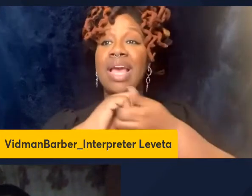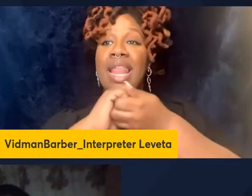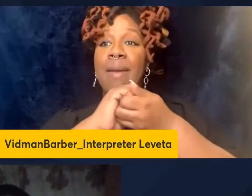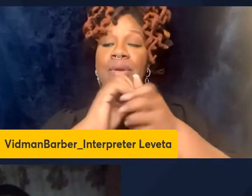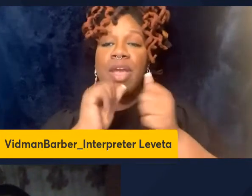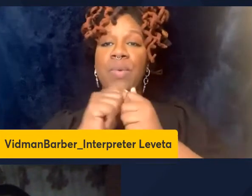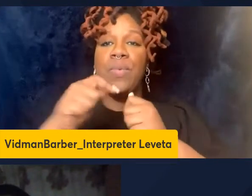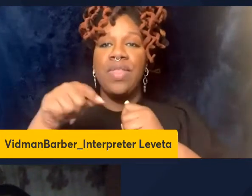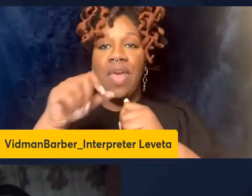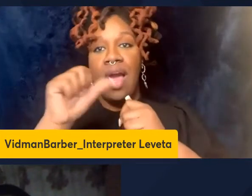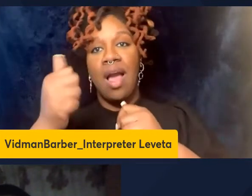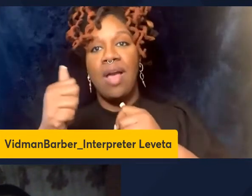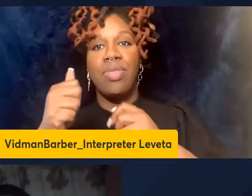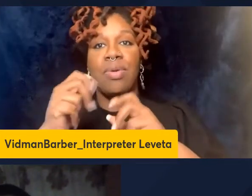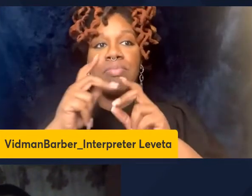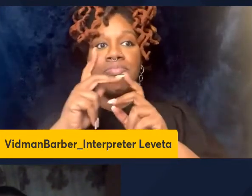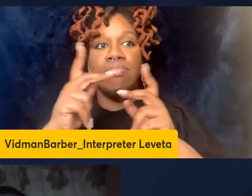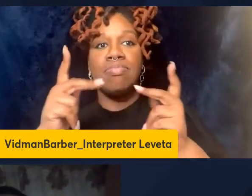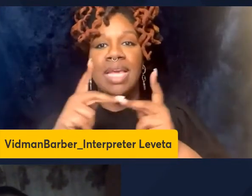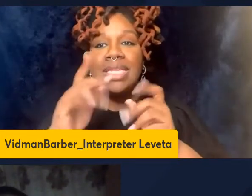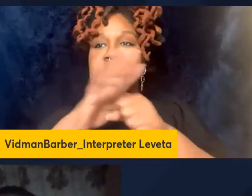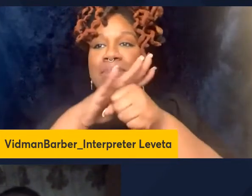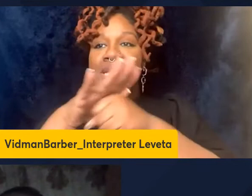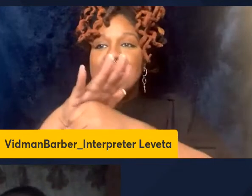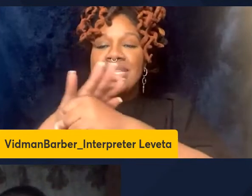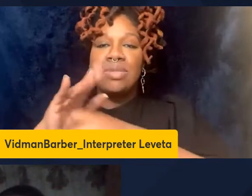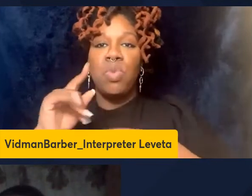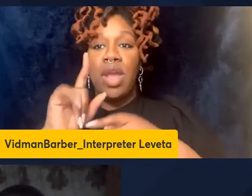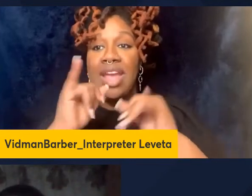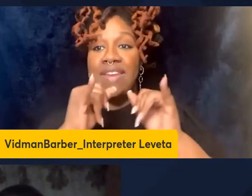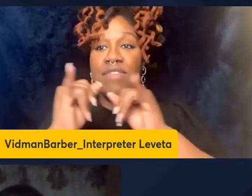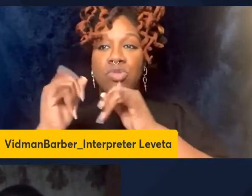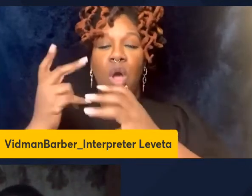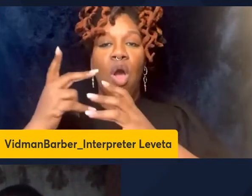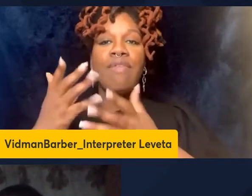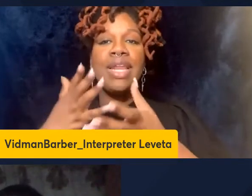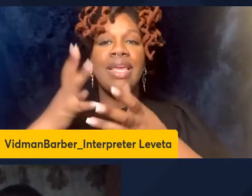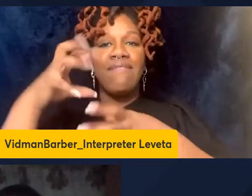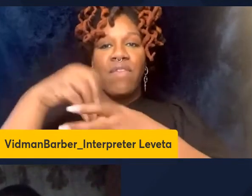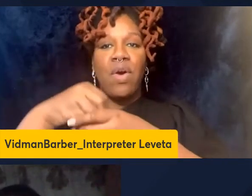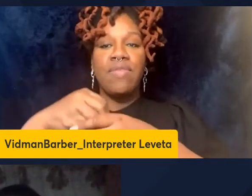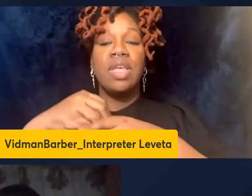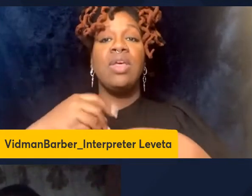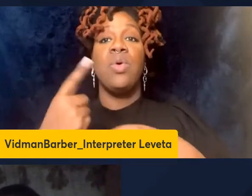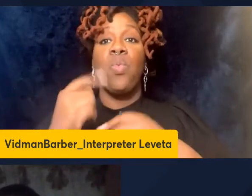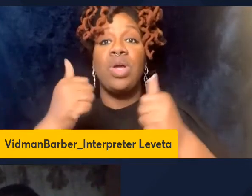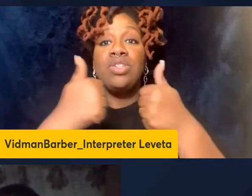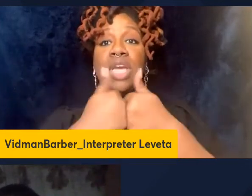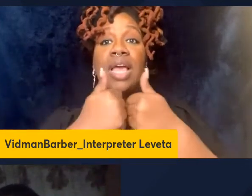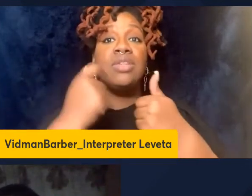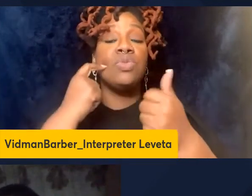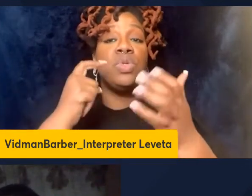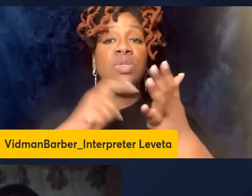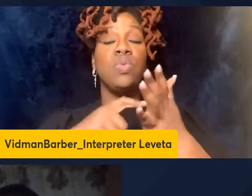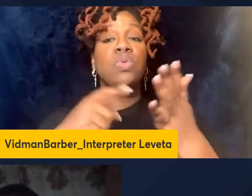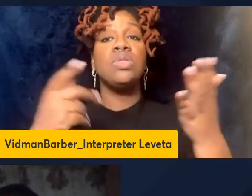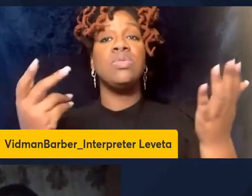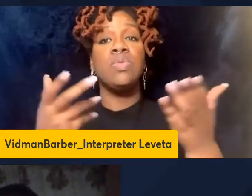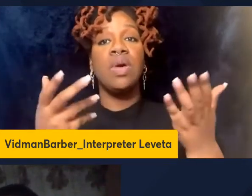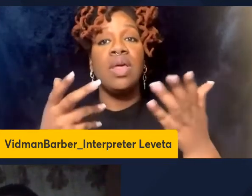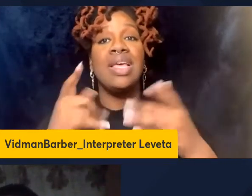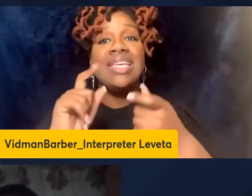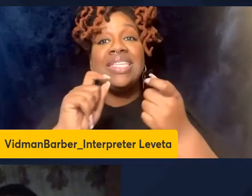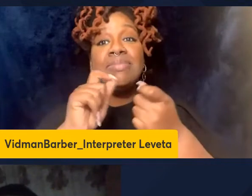spaces where individuals are already engaging. I think one of the challenges that we know is that